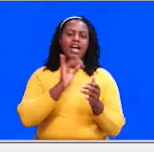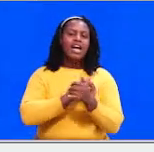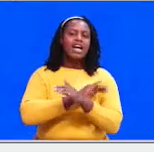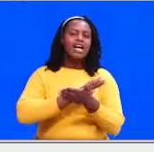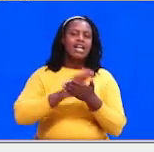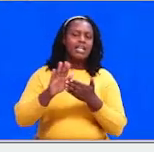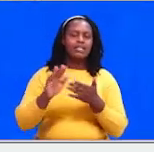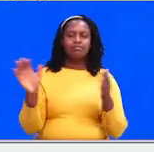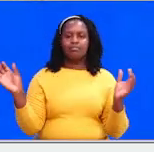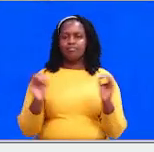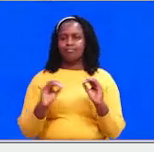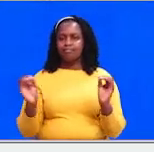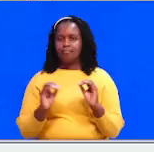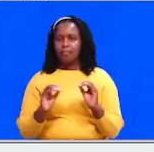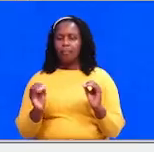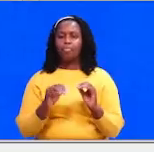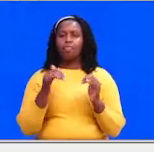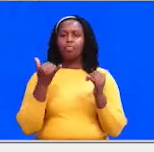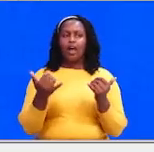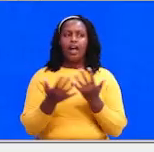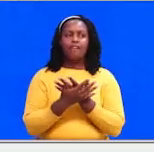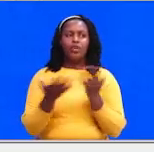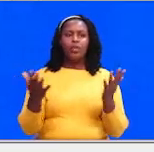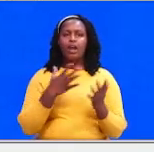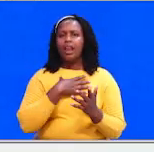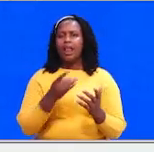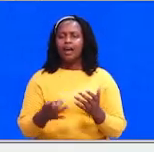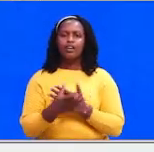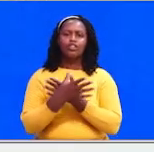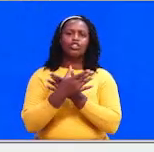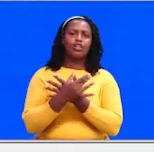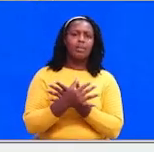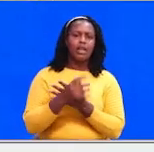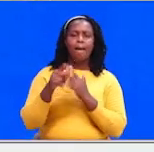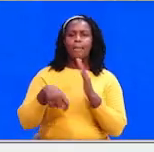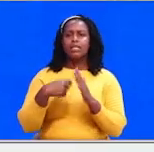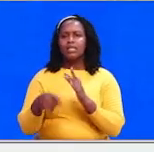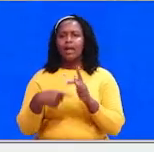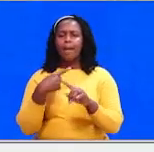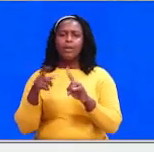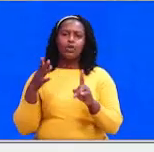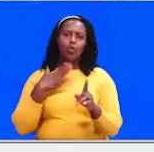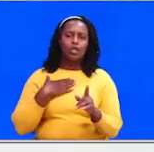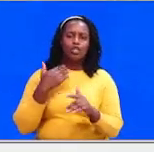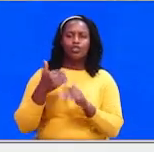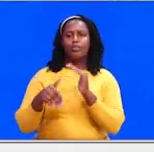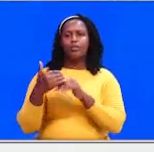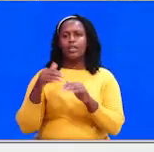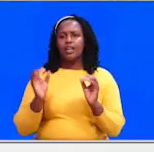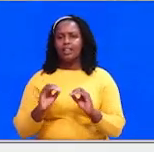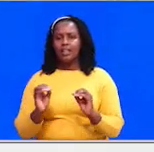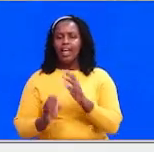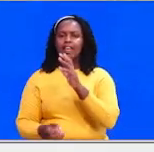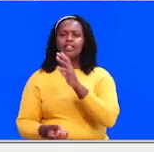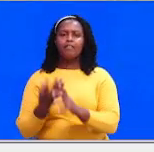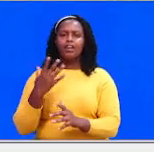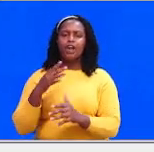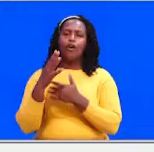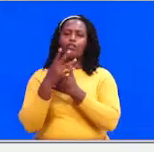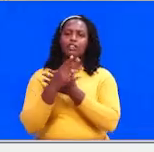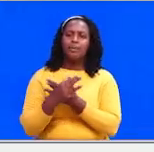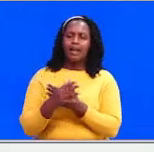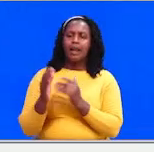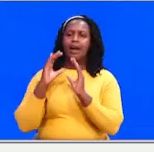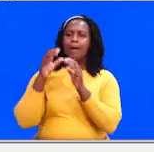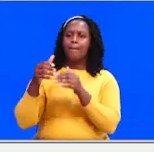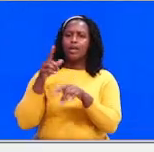a high price. Everybody loves German machines, but they don't want to pay for German machines. Mm-hmm. Like the founder of the German company, when he came